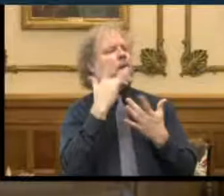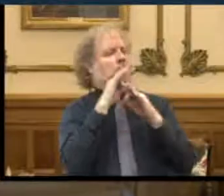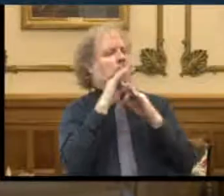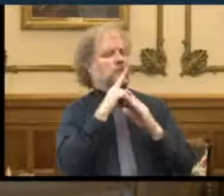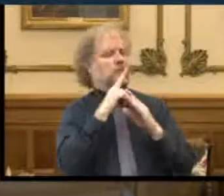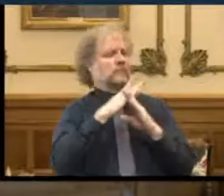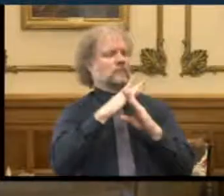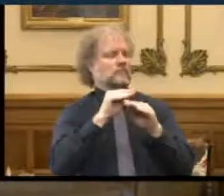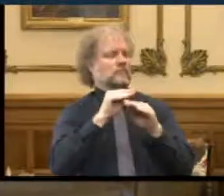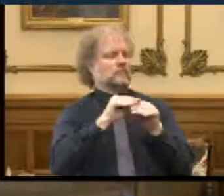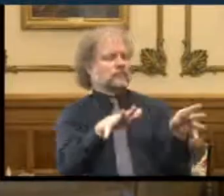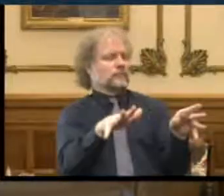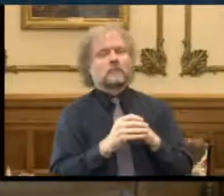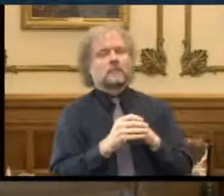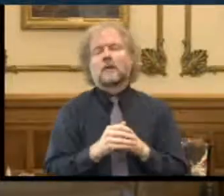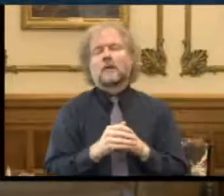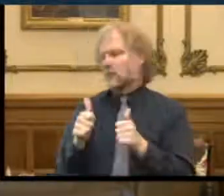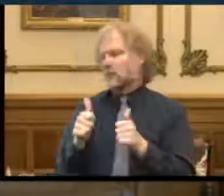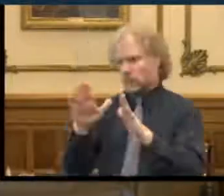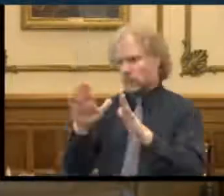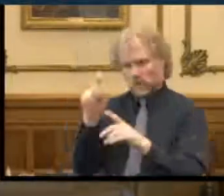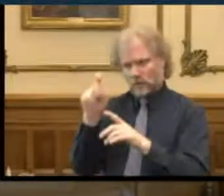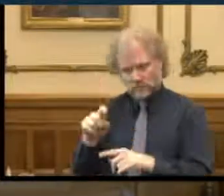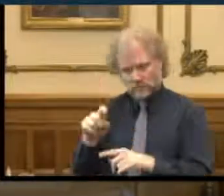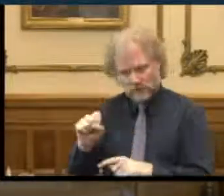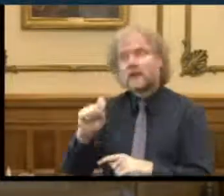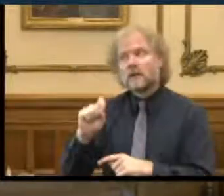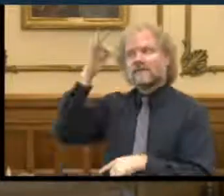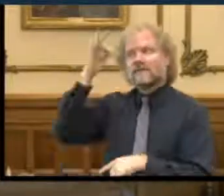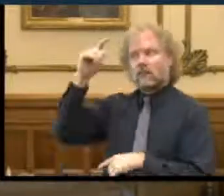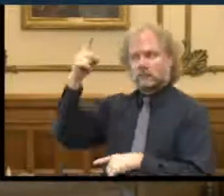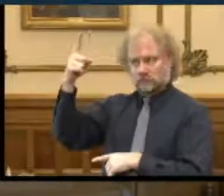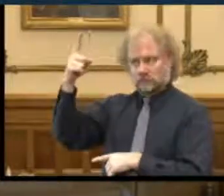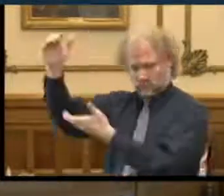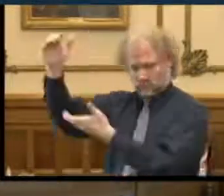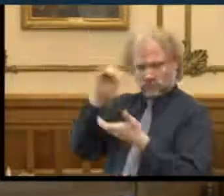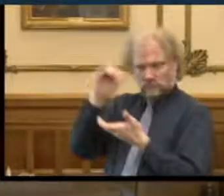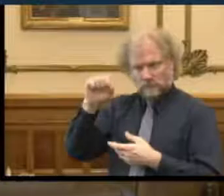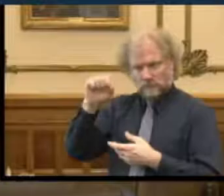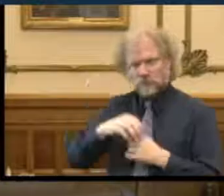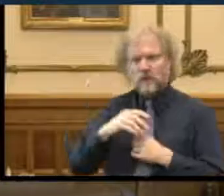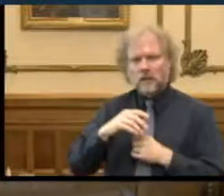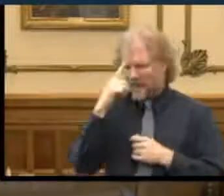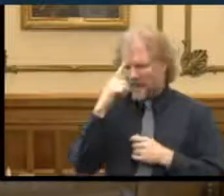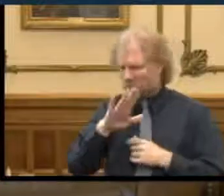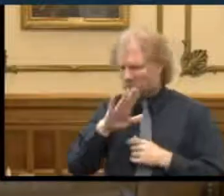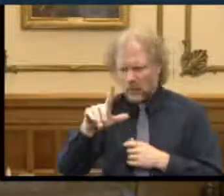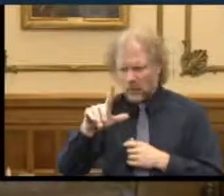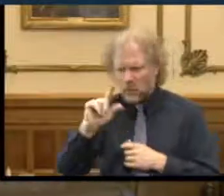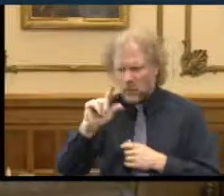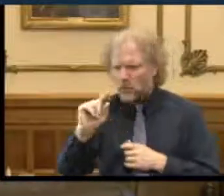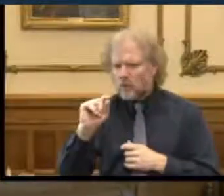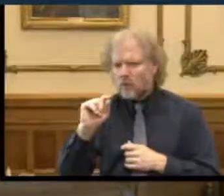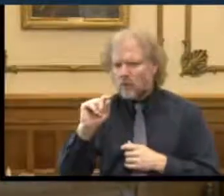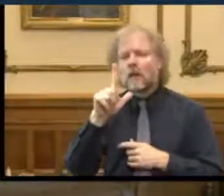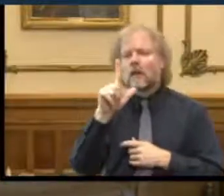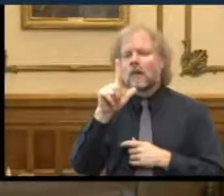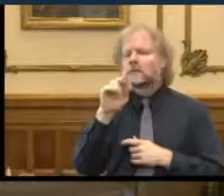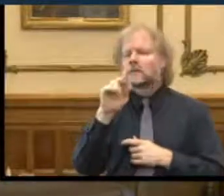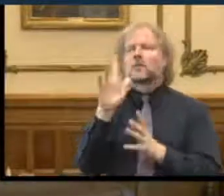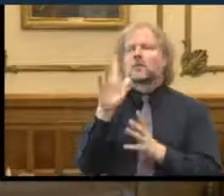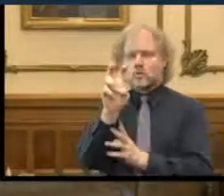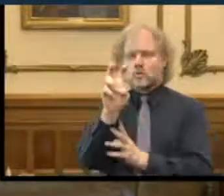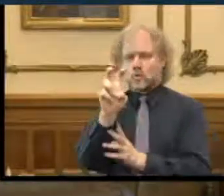So that's a great question, and yes, they are from the federal government. I think we said 20 of our long-term care, or 200